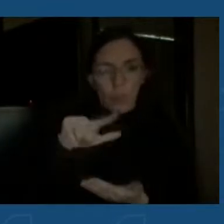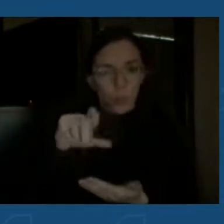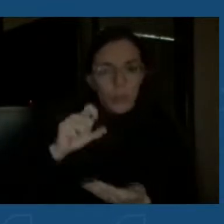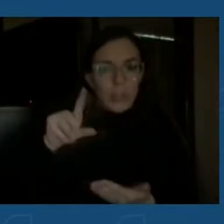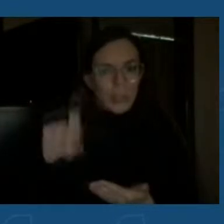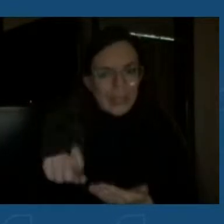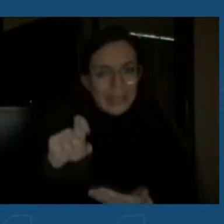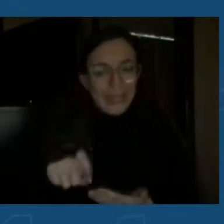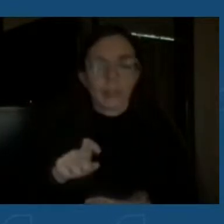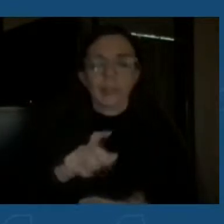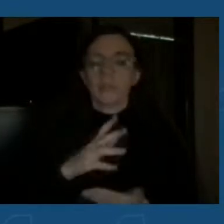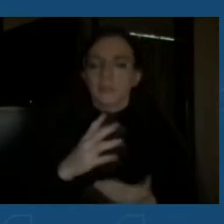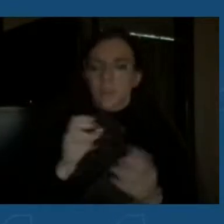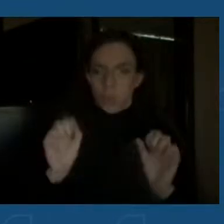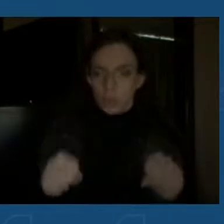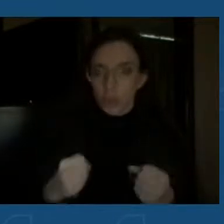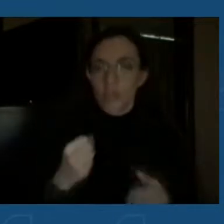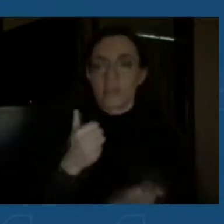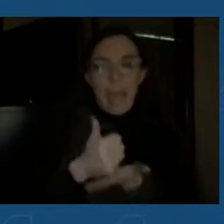able to help the community.